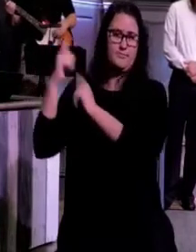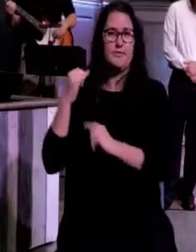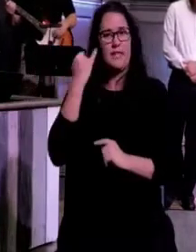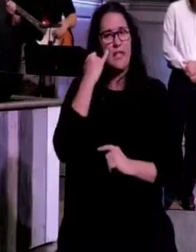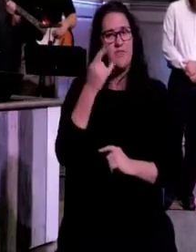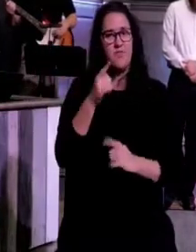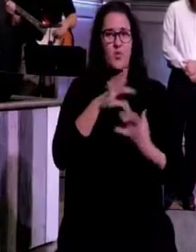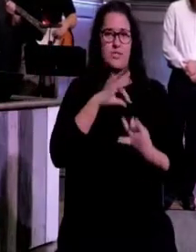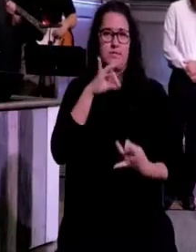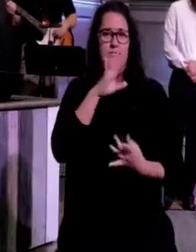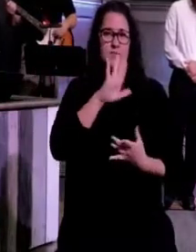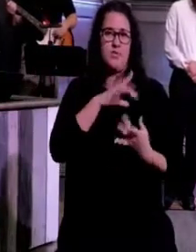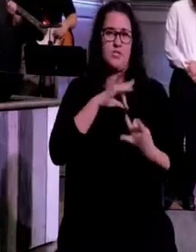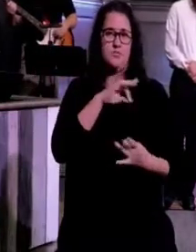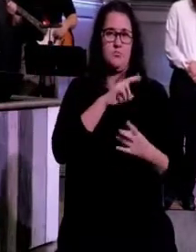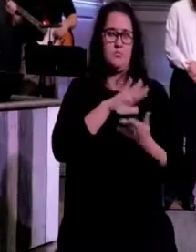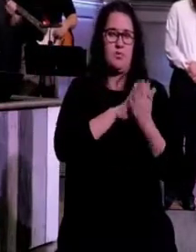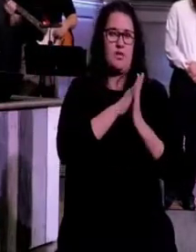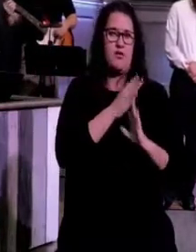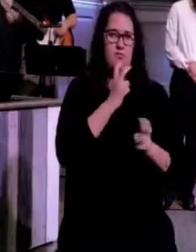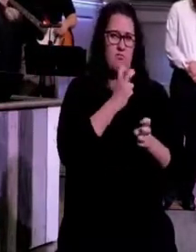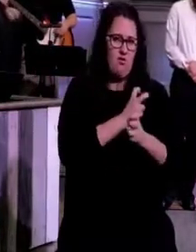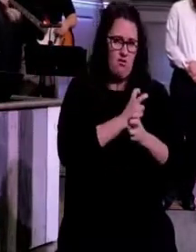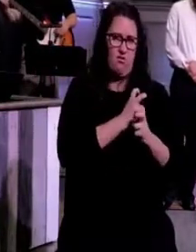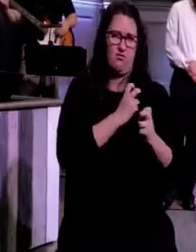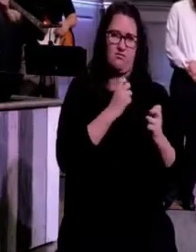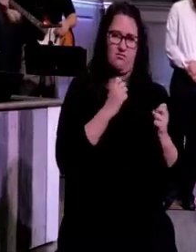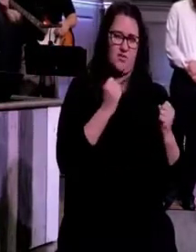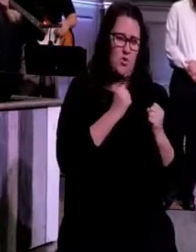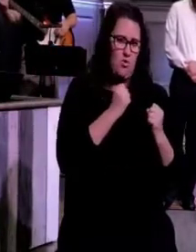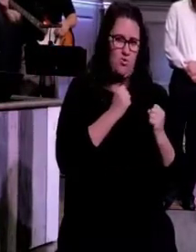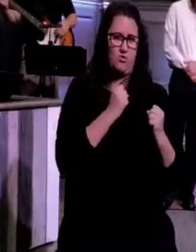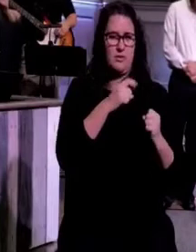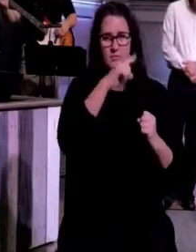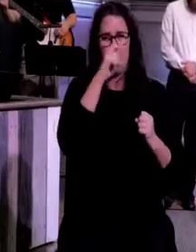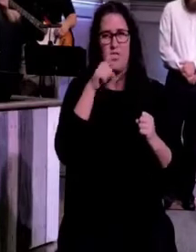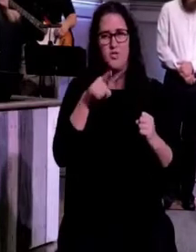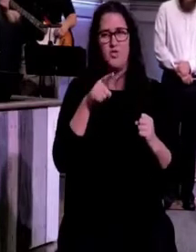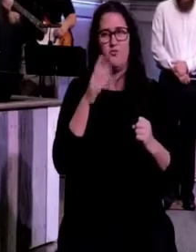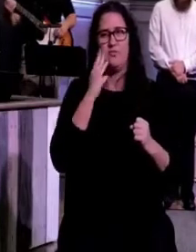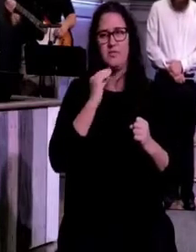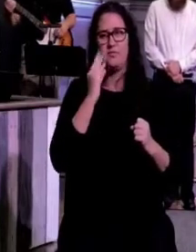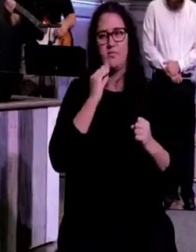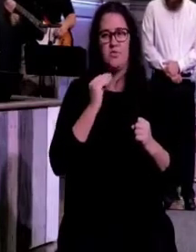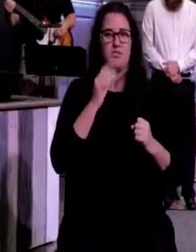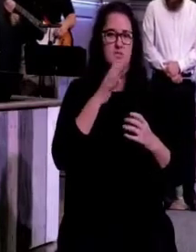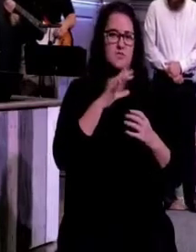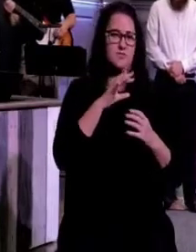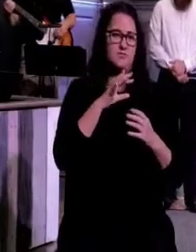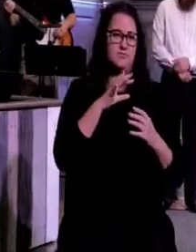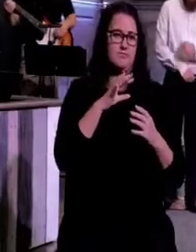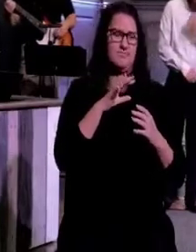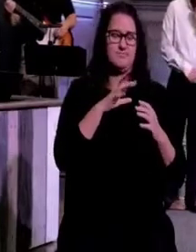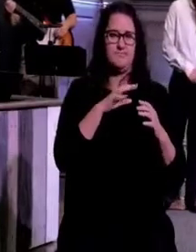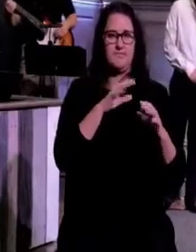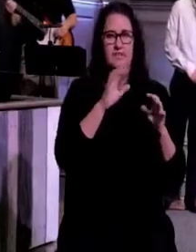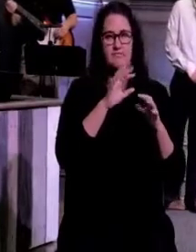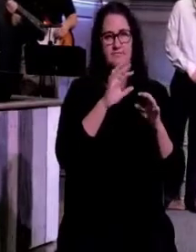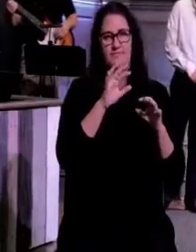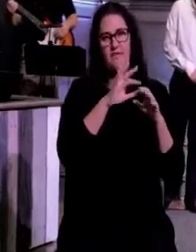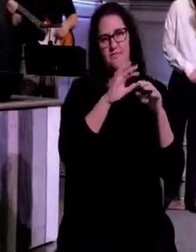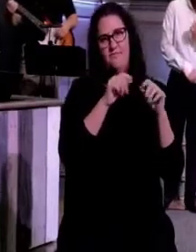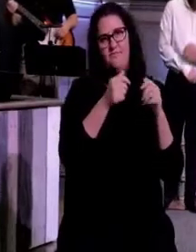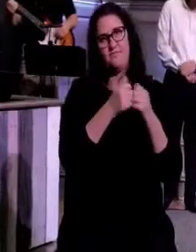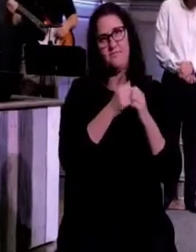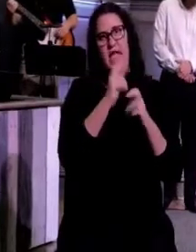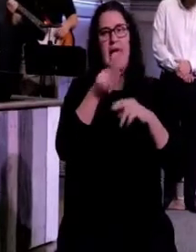spirit has become calloused and cold because you've been going through a form of godliness but you have forgotten the power thereof, you